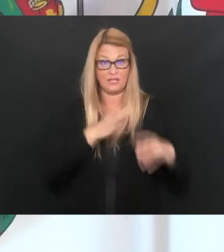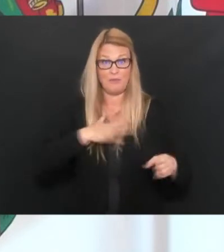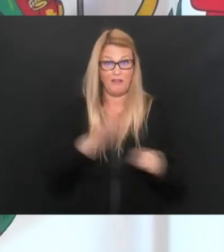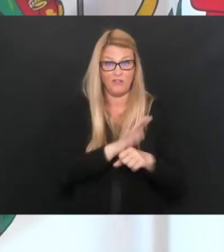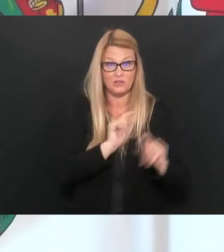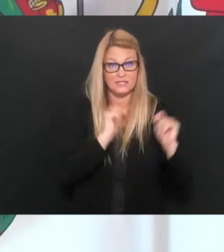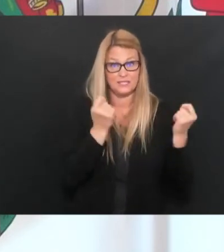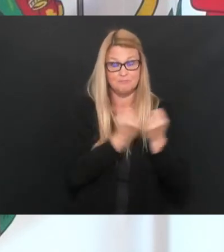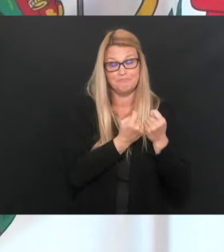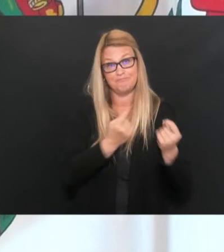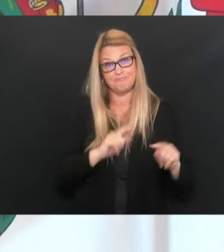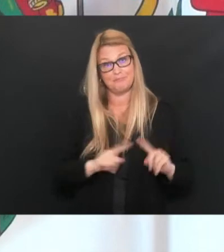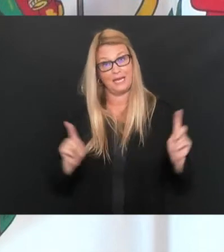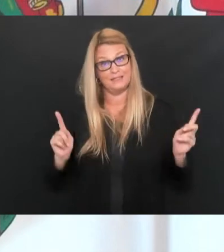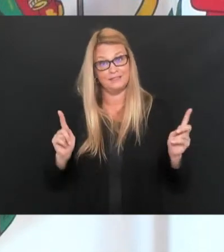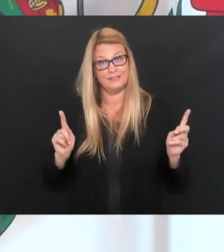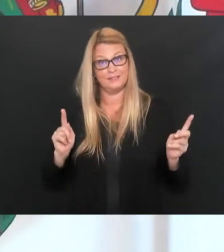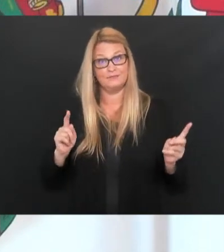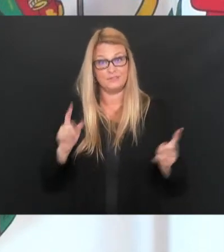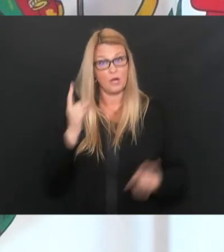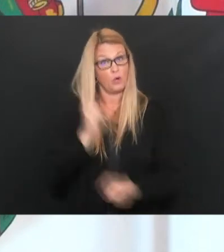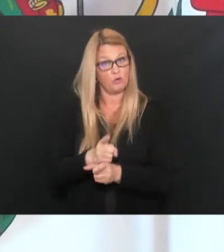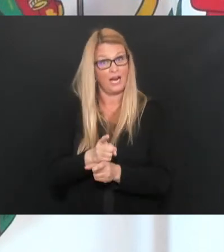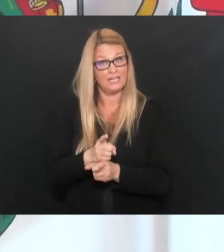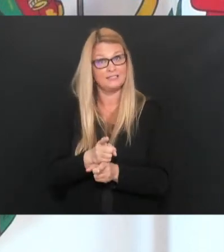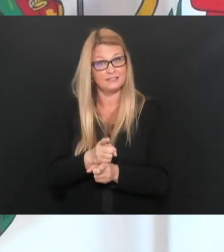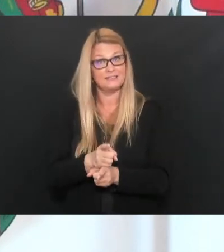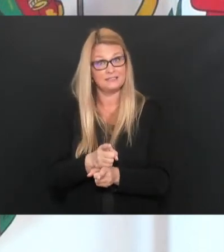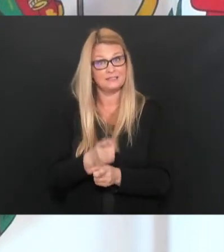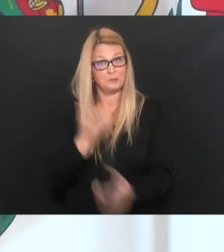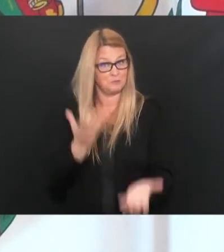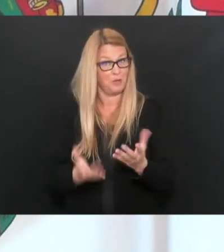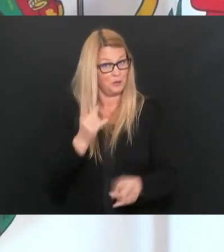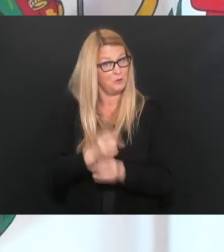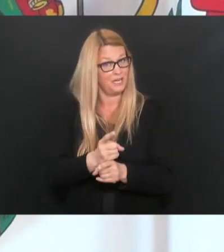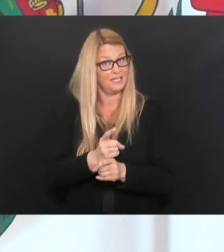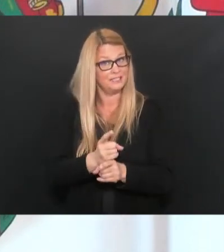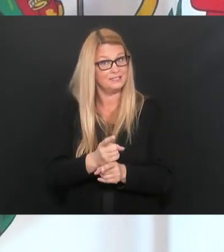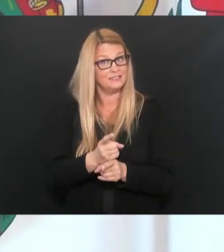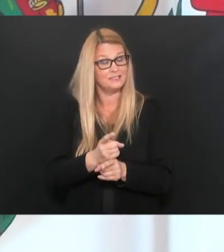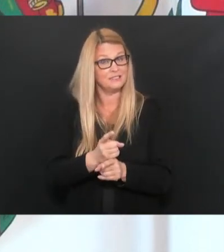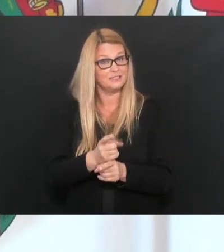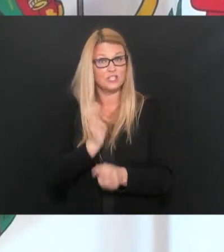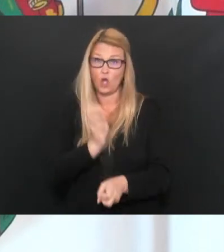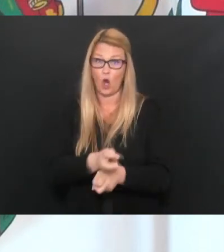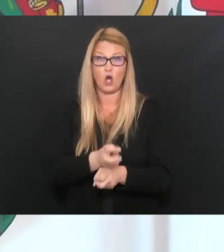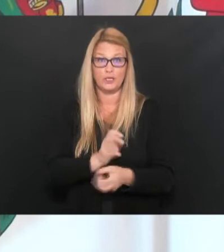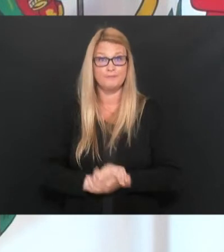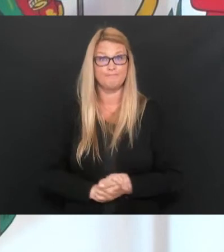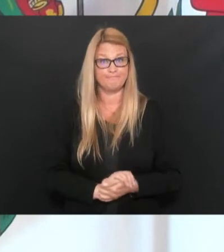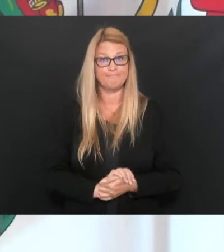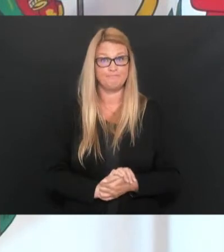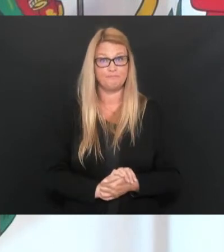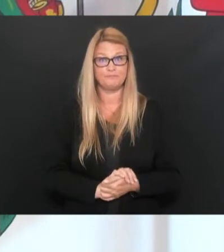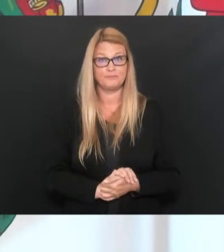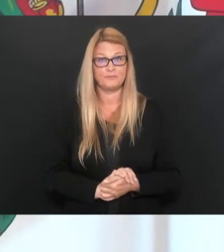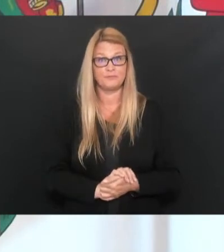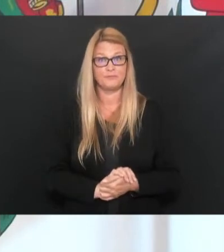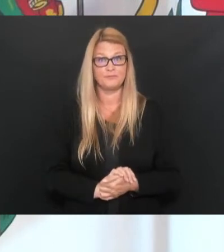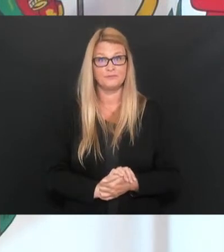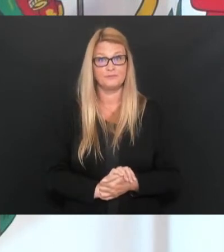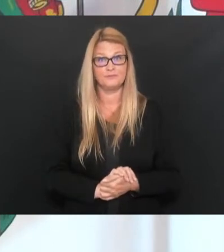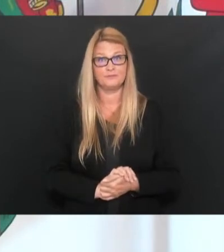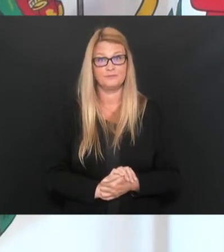day, they were probably right. It was really, really tough. But at the end of the